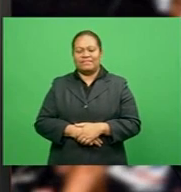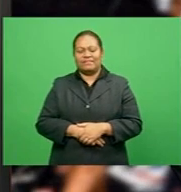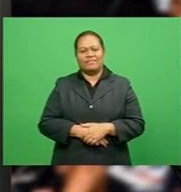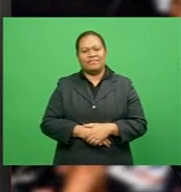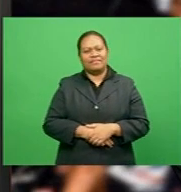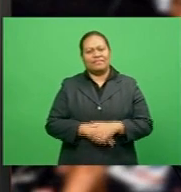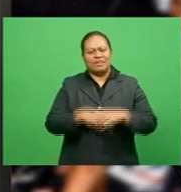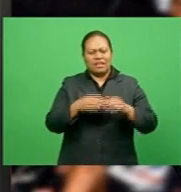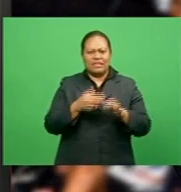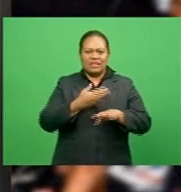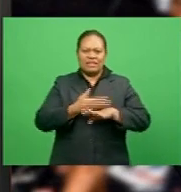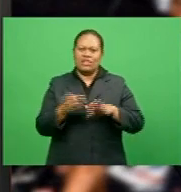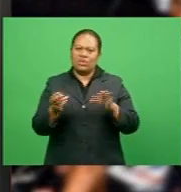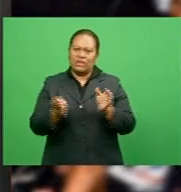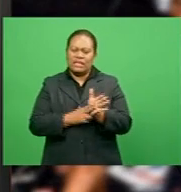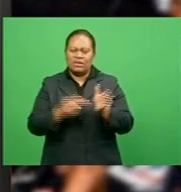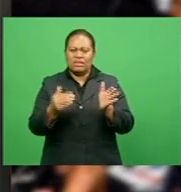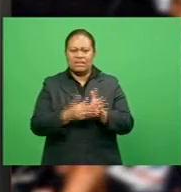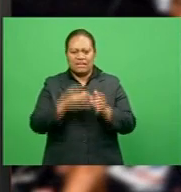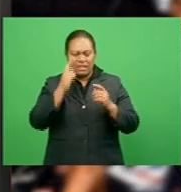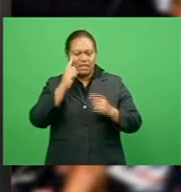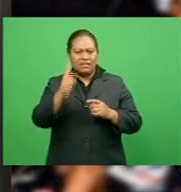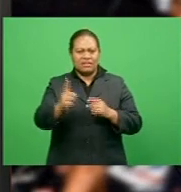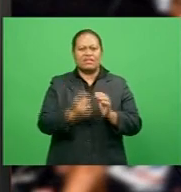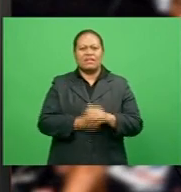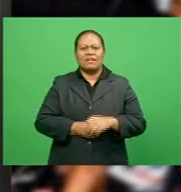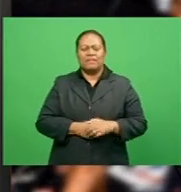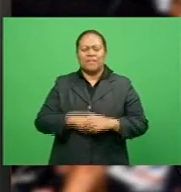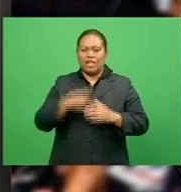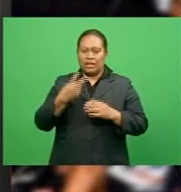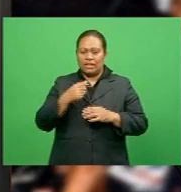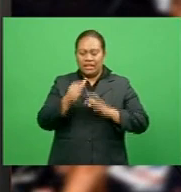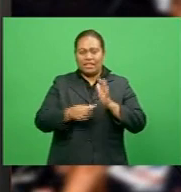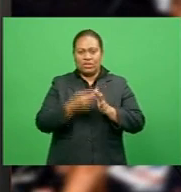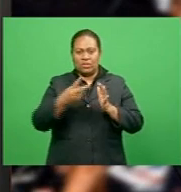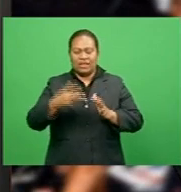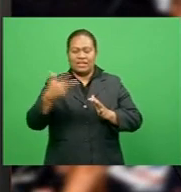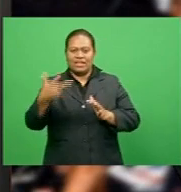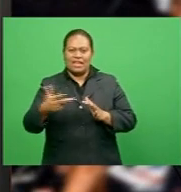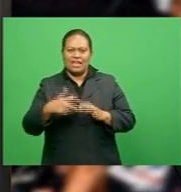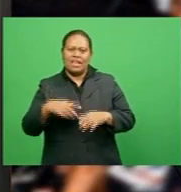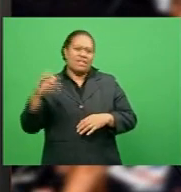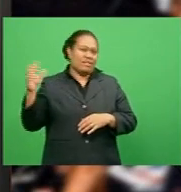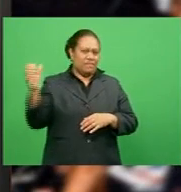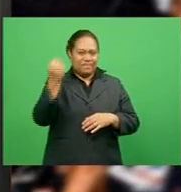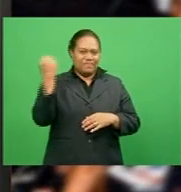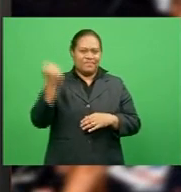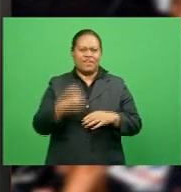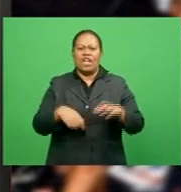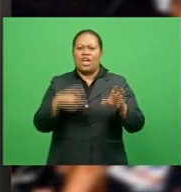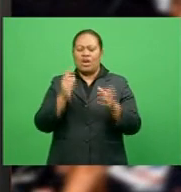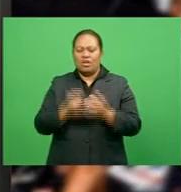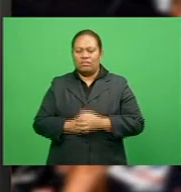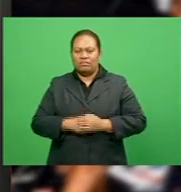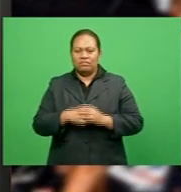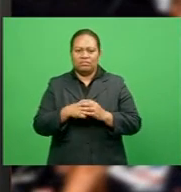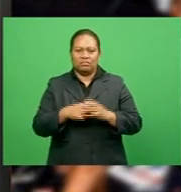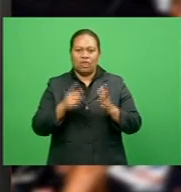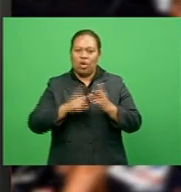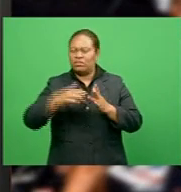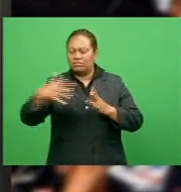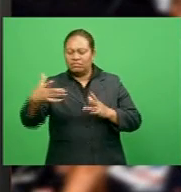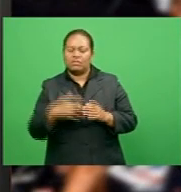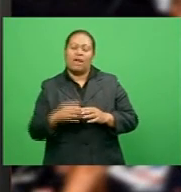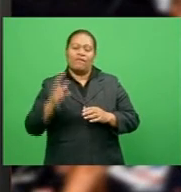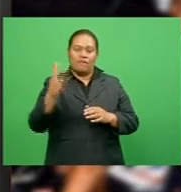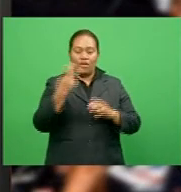new holder of New Zealand Rugby's Ranfurly Shield. A 28-9 victory over Otago saw Hawke's Bay become the 4th